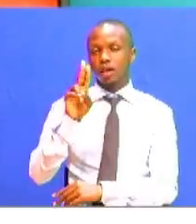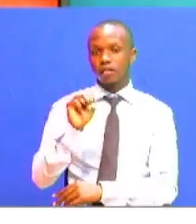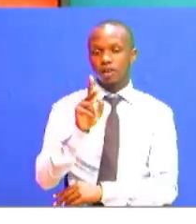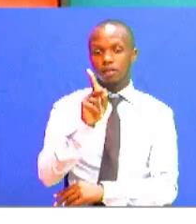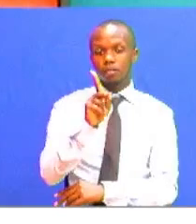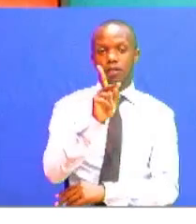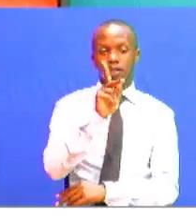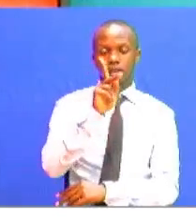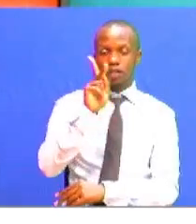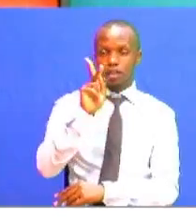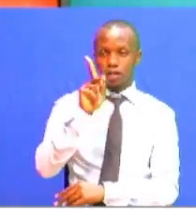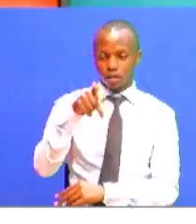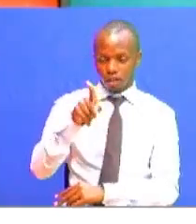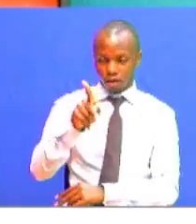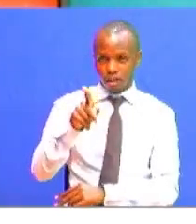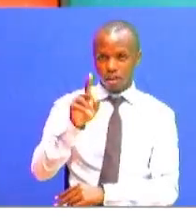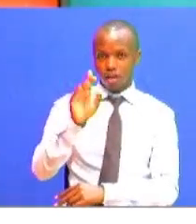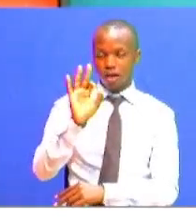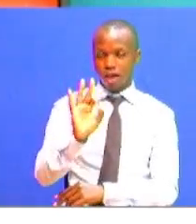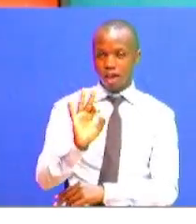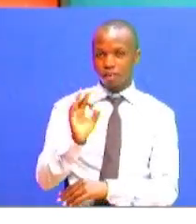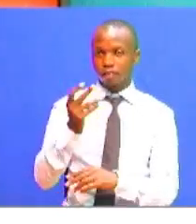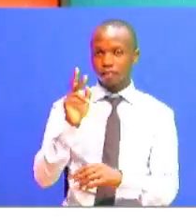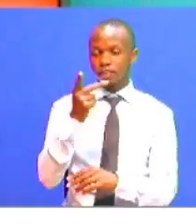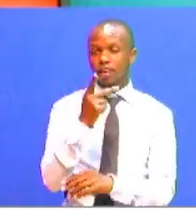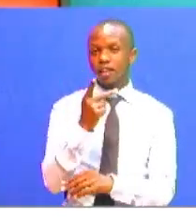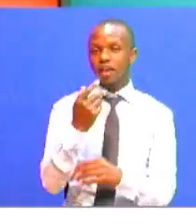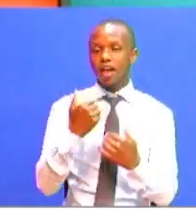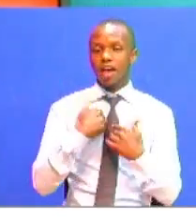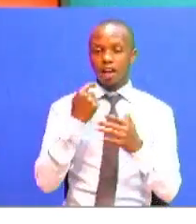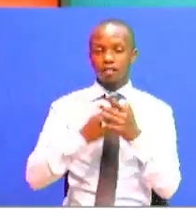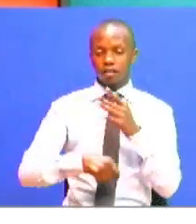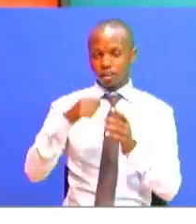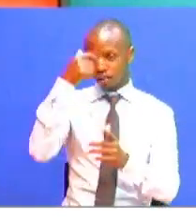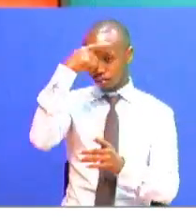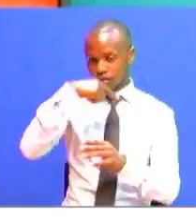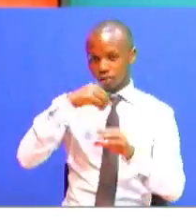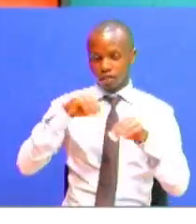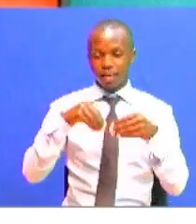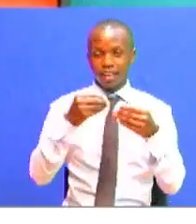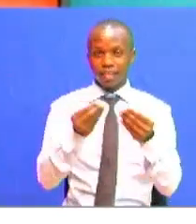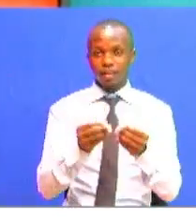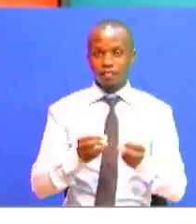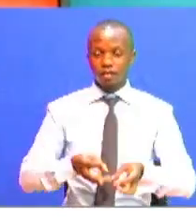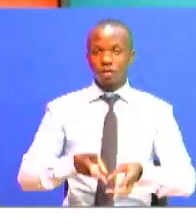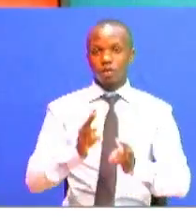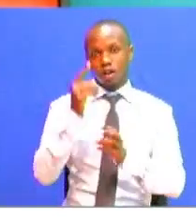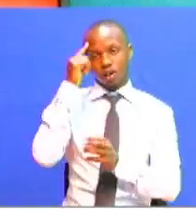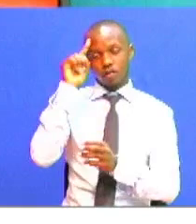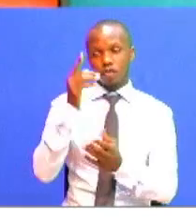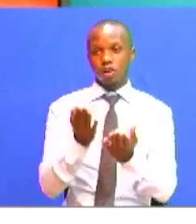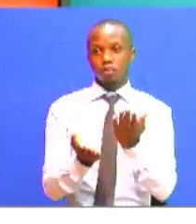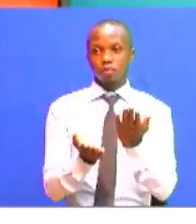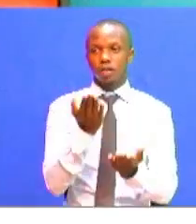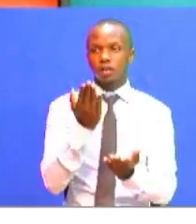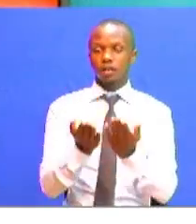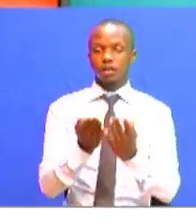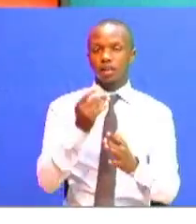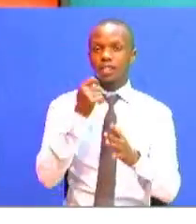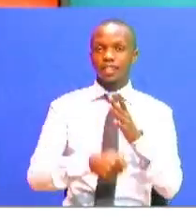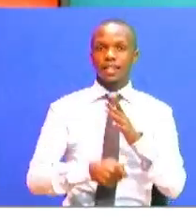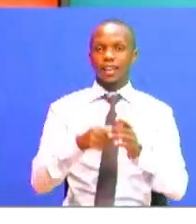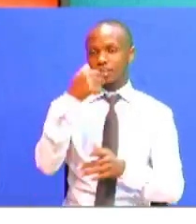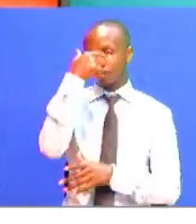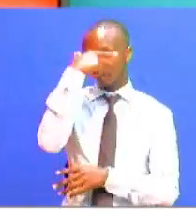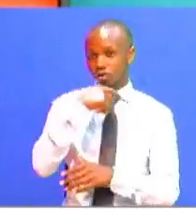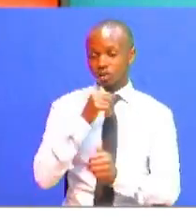Kenya, say the implementation of the national tax policy will provide the element of predictability in tax policies,